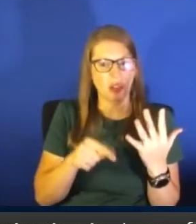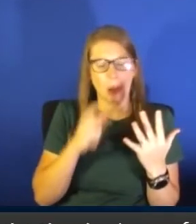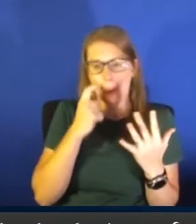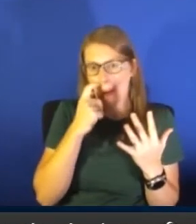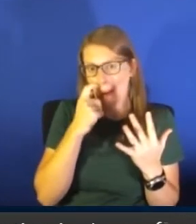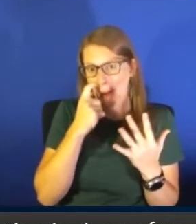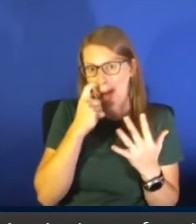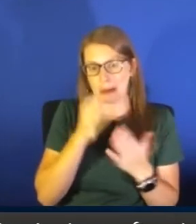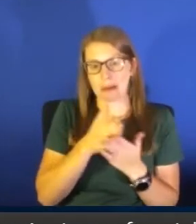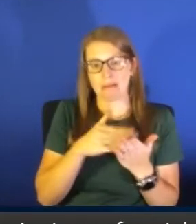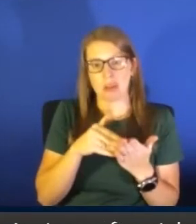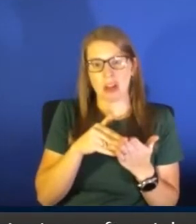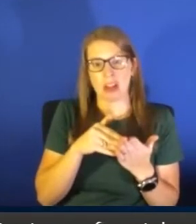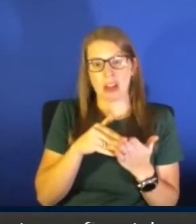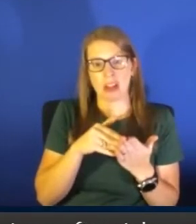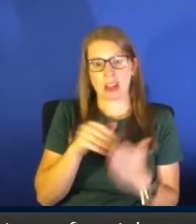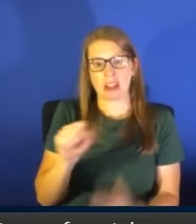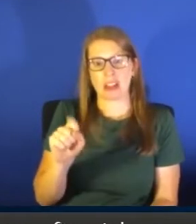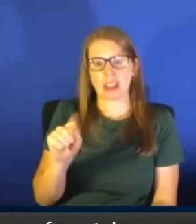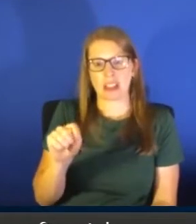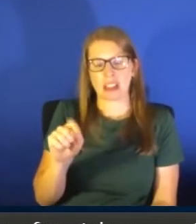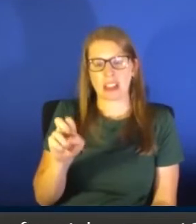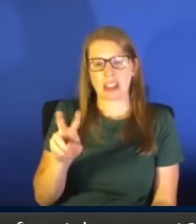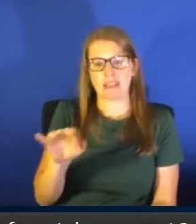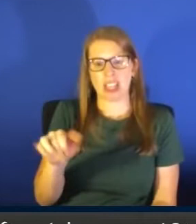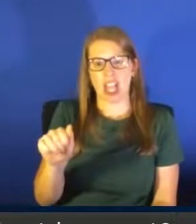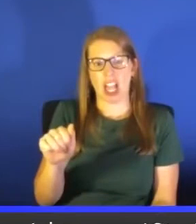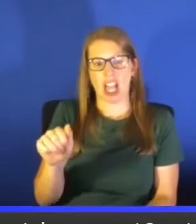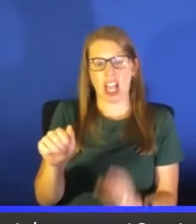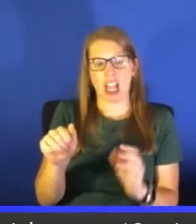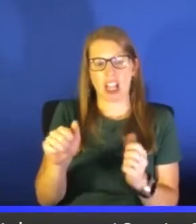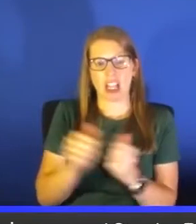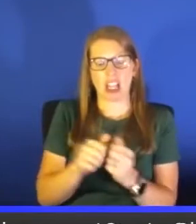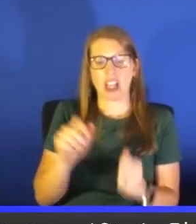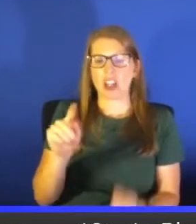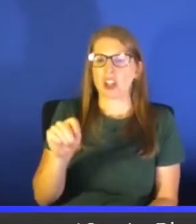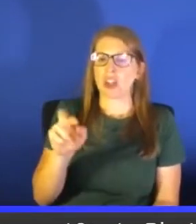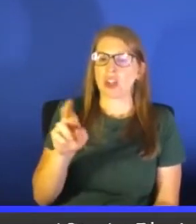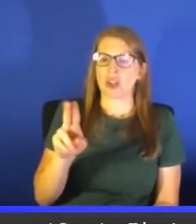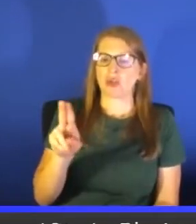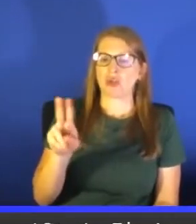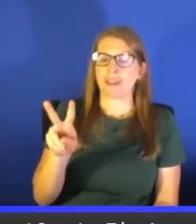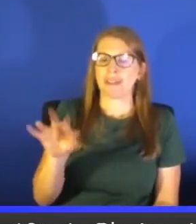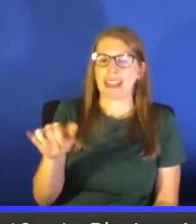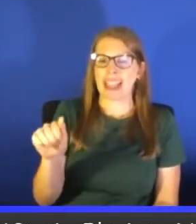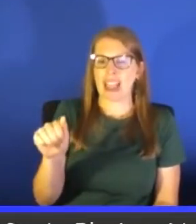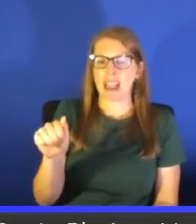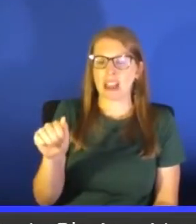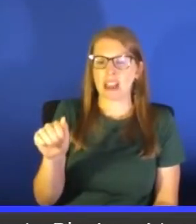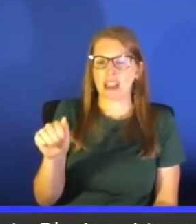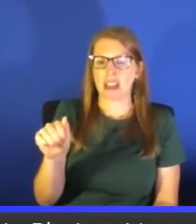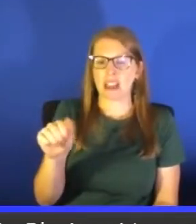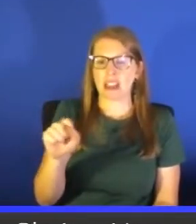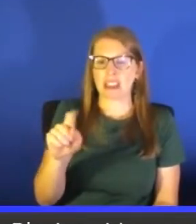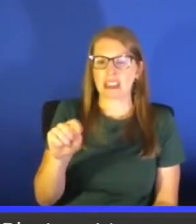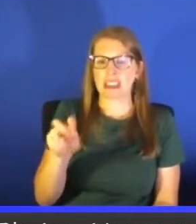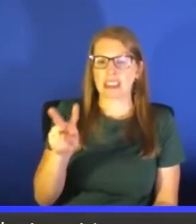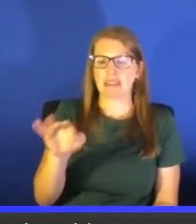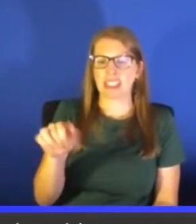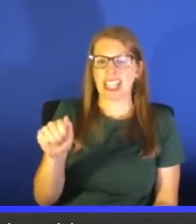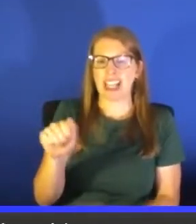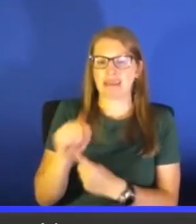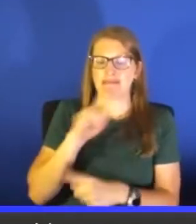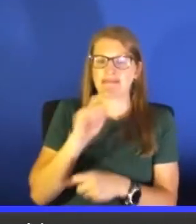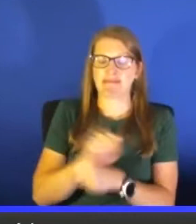of the, I think, stevia, maybe? I think it's Truvia, I believe, is the product name of stevia. Stevia is the